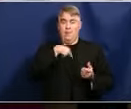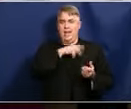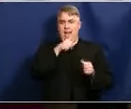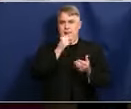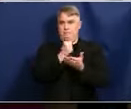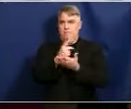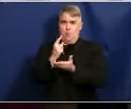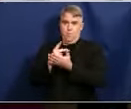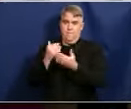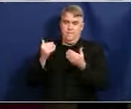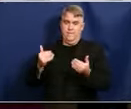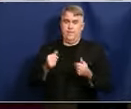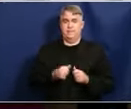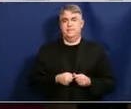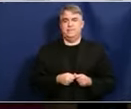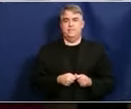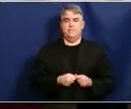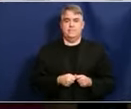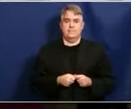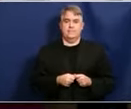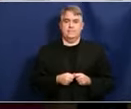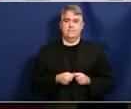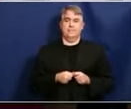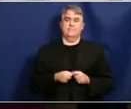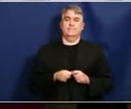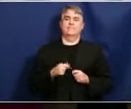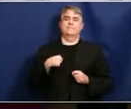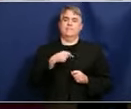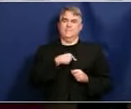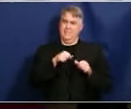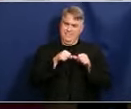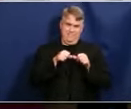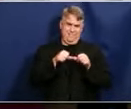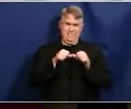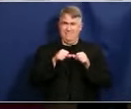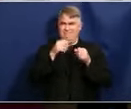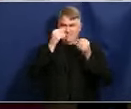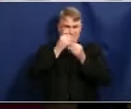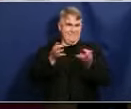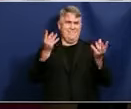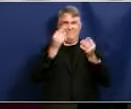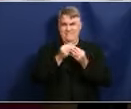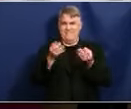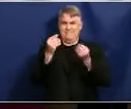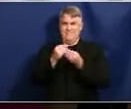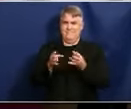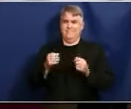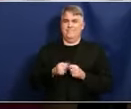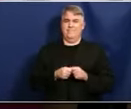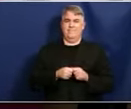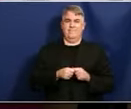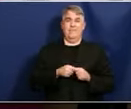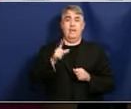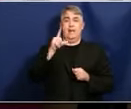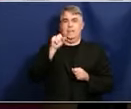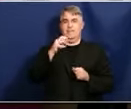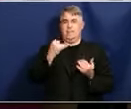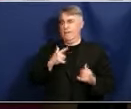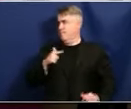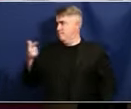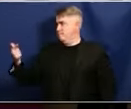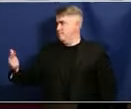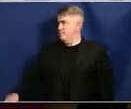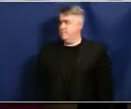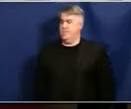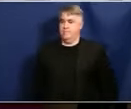so I just want to make sure we continue to emphasize that. Y a las comunidades que hablan español, nomás enfatizar que es sumamente importante que